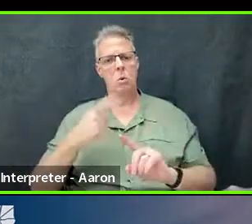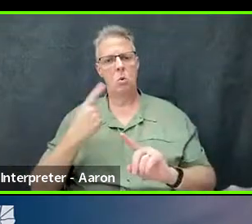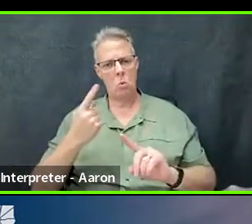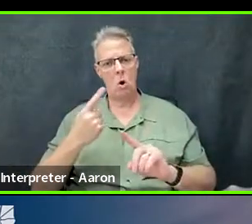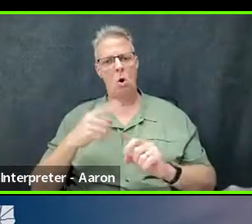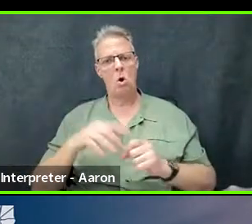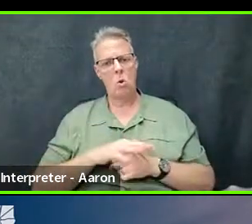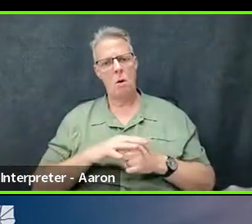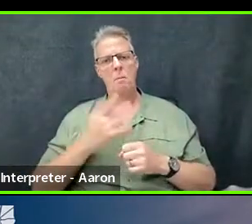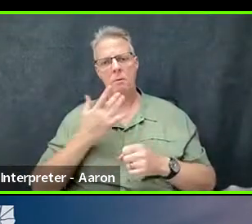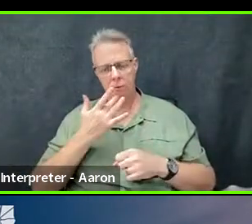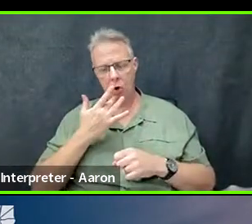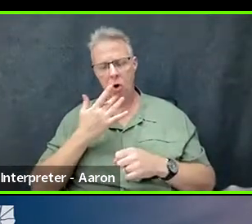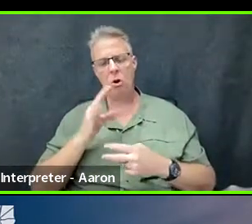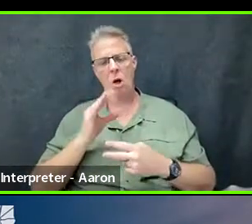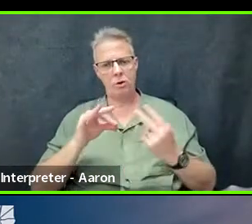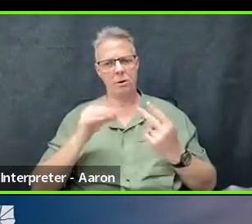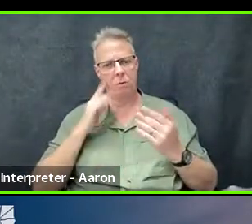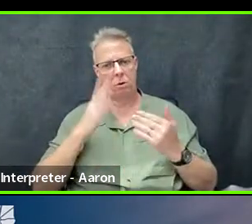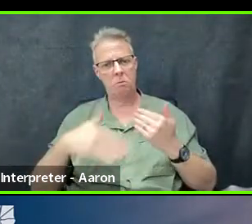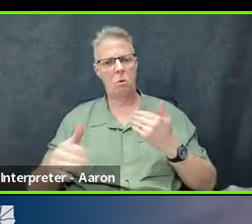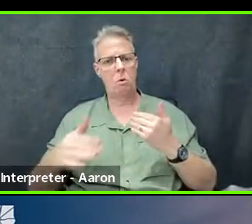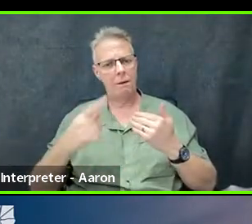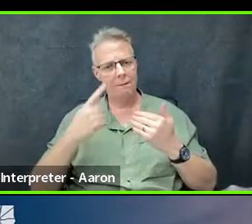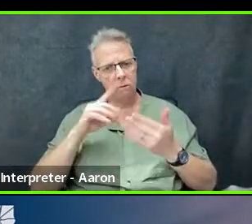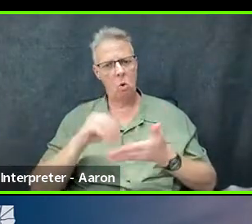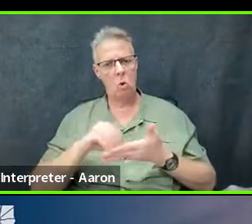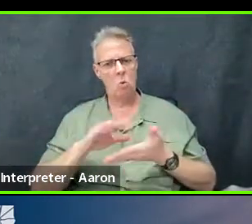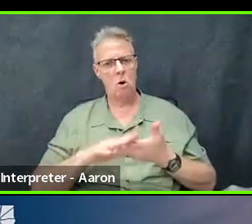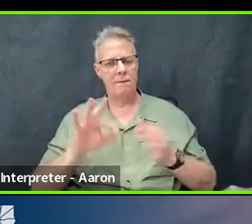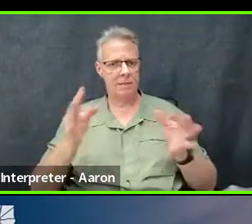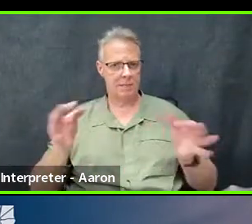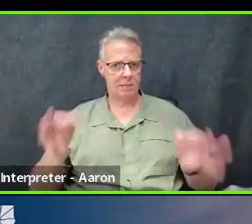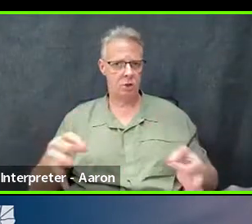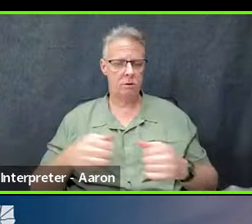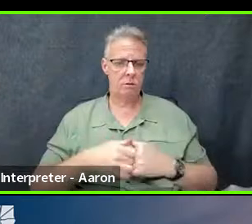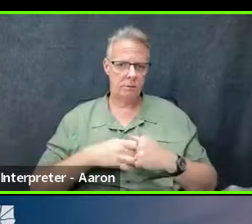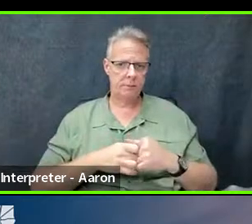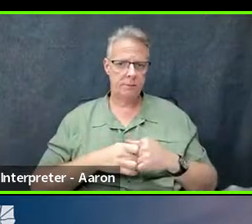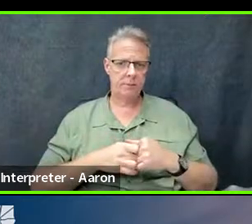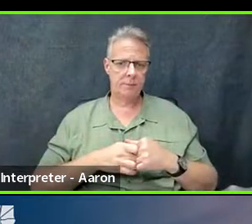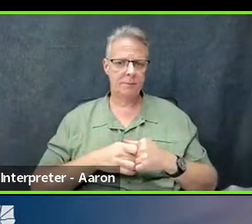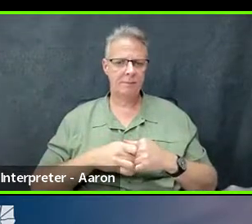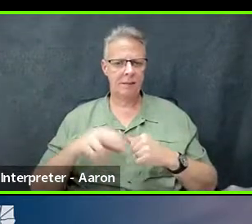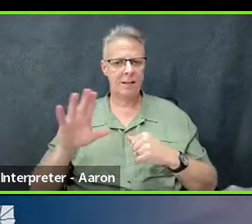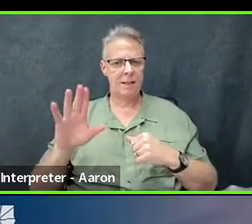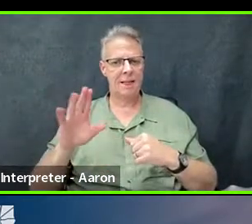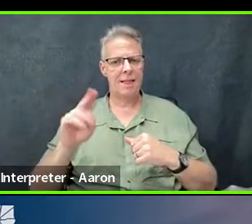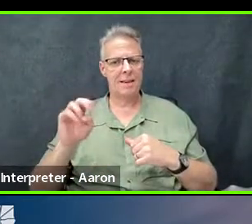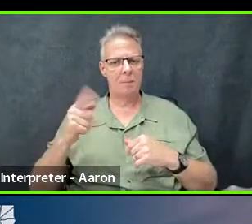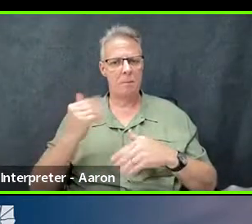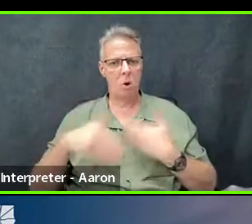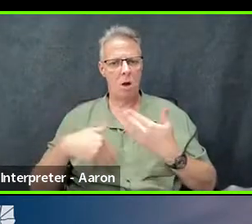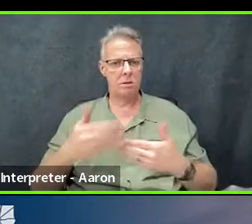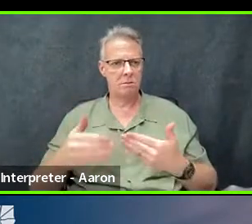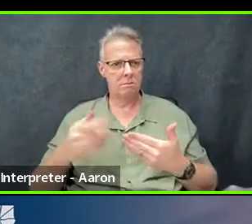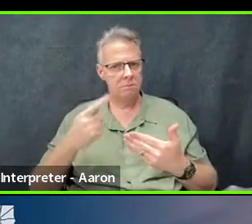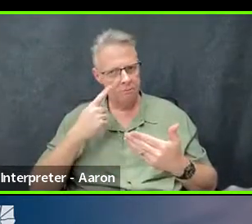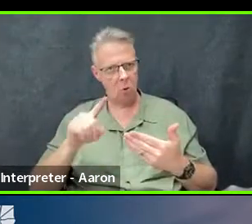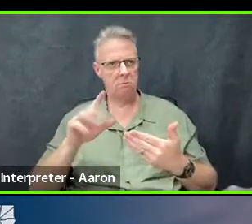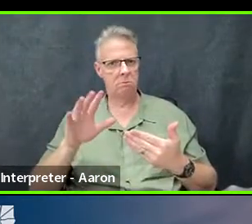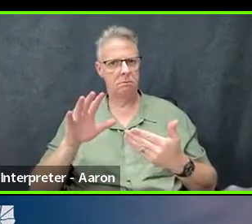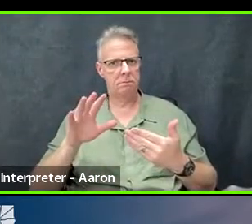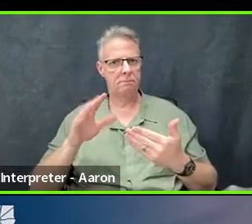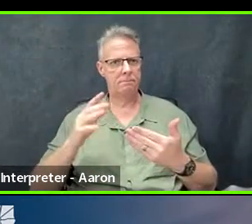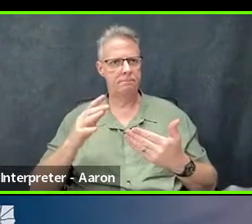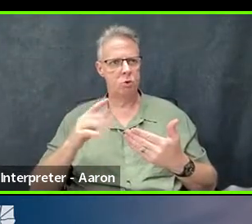preferred alternative as we move forward to the record of decision. And so it is the NEPA process to get